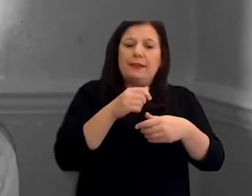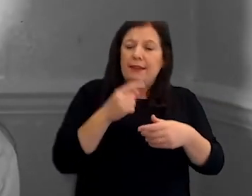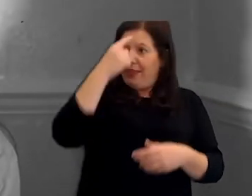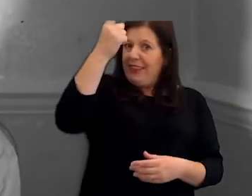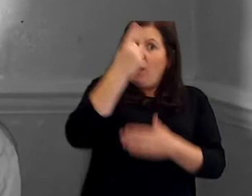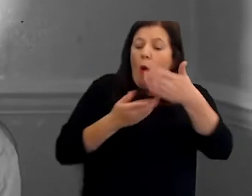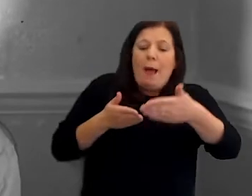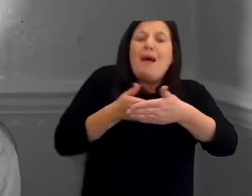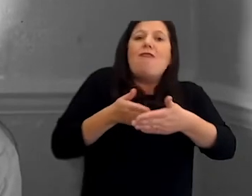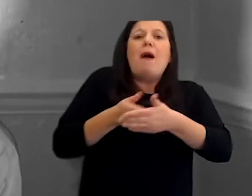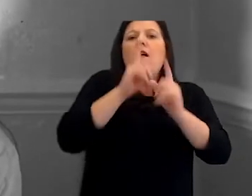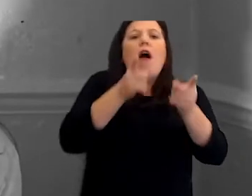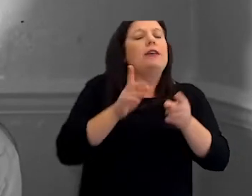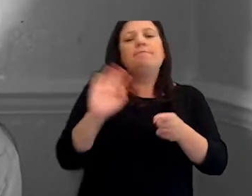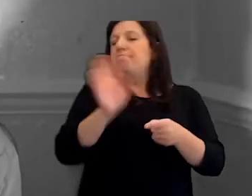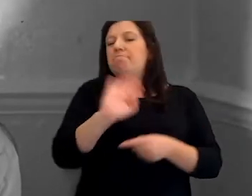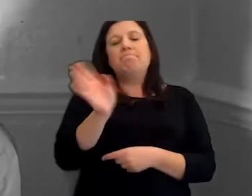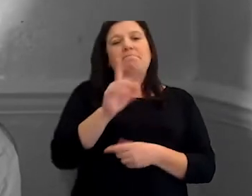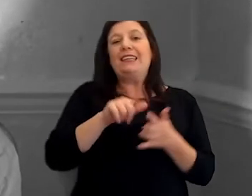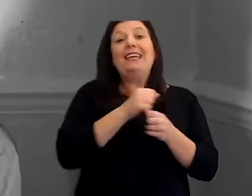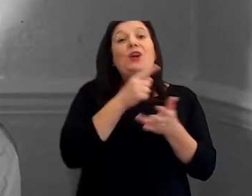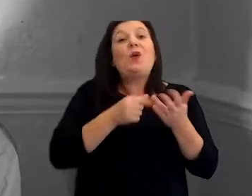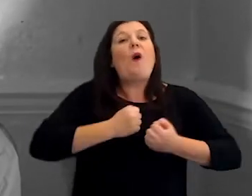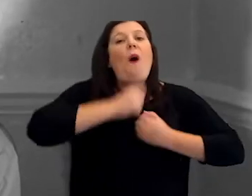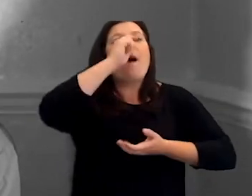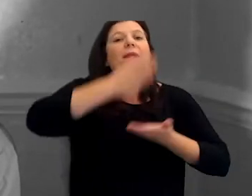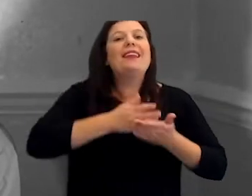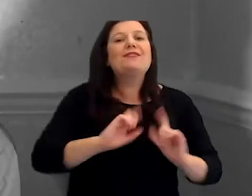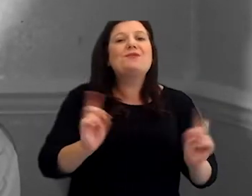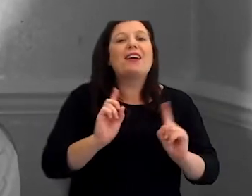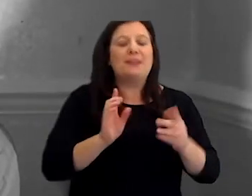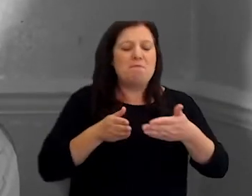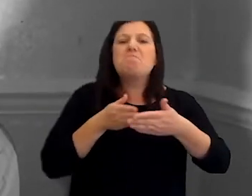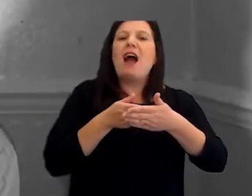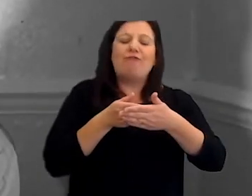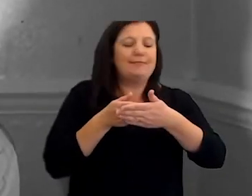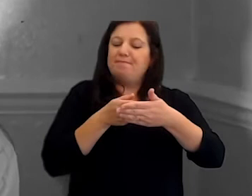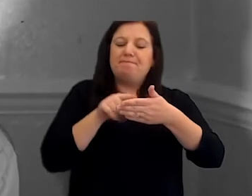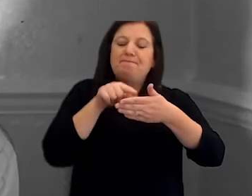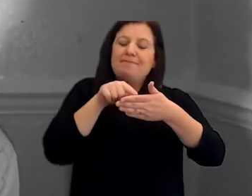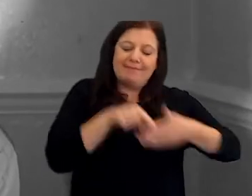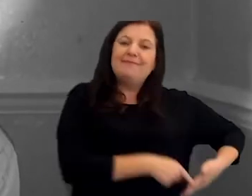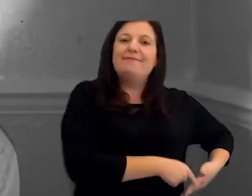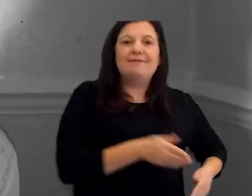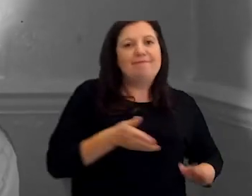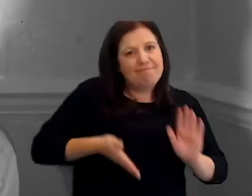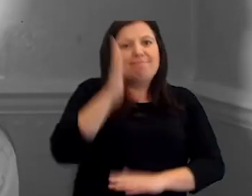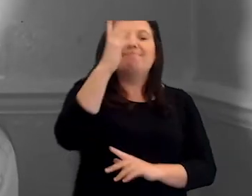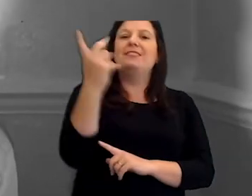limitations that are on them. Because at Ego, we refuse to see them as a barrier to success and personal